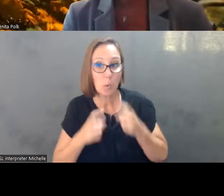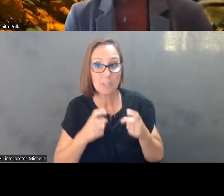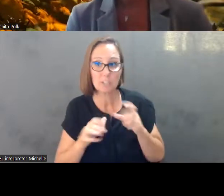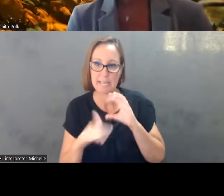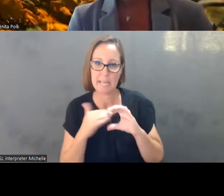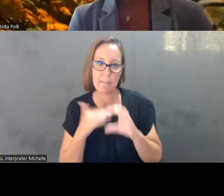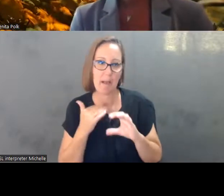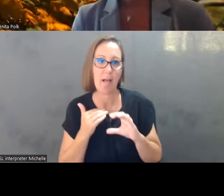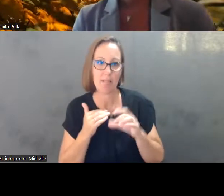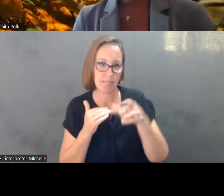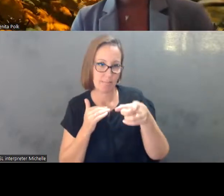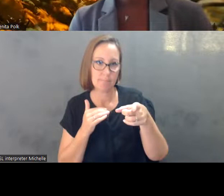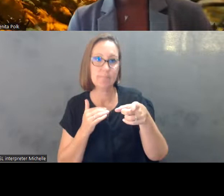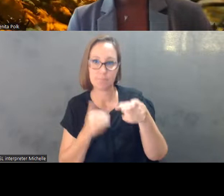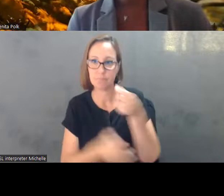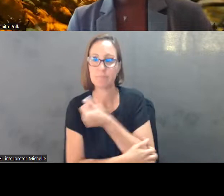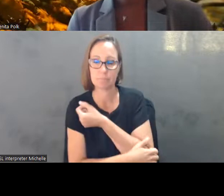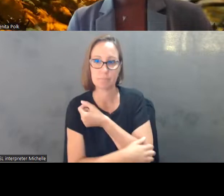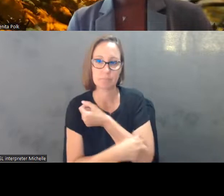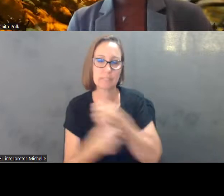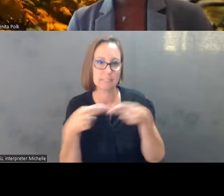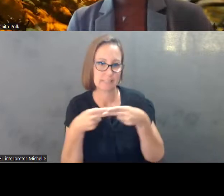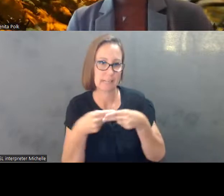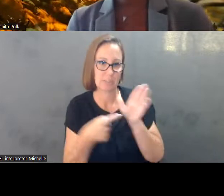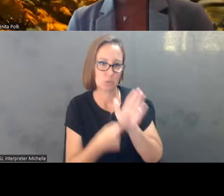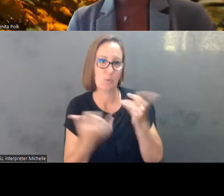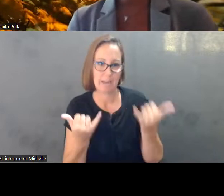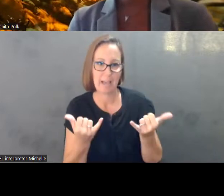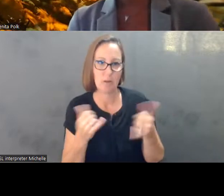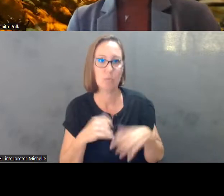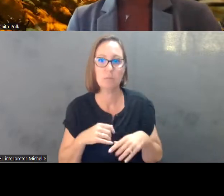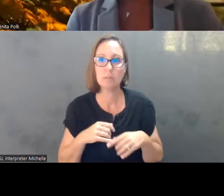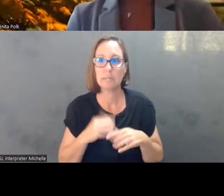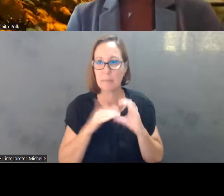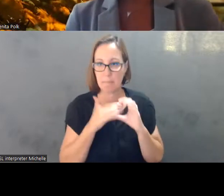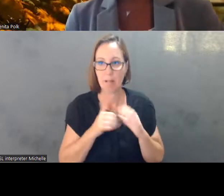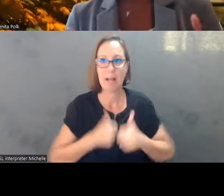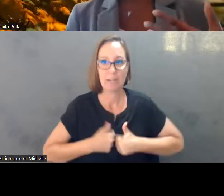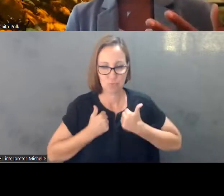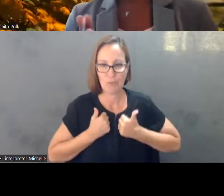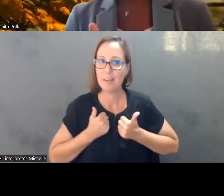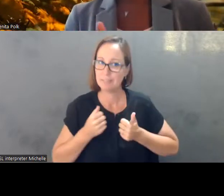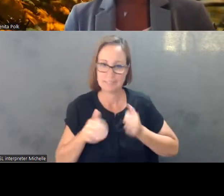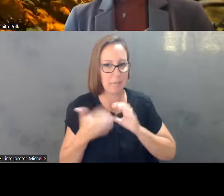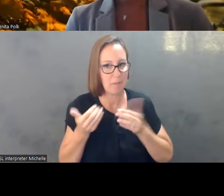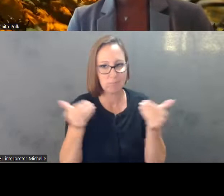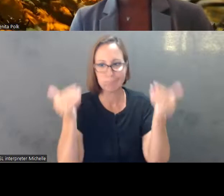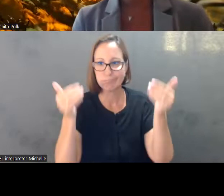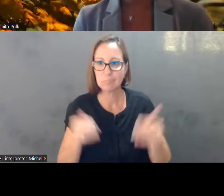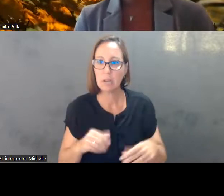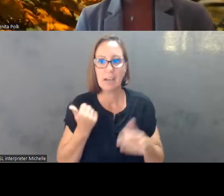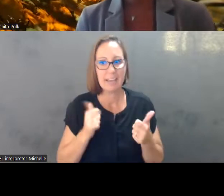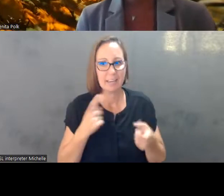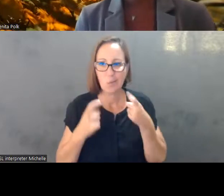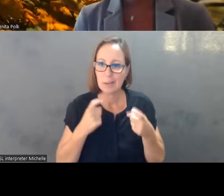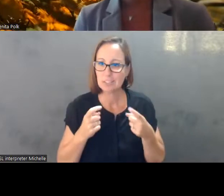email the email address that is on the screen right now. And if you, again, any questions that we